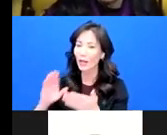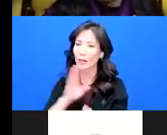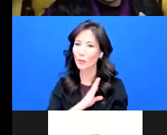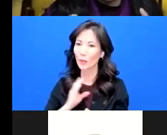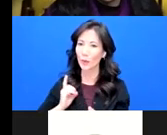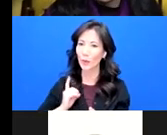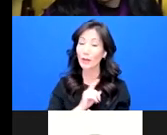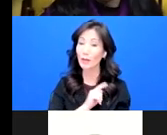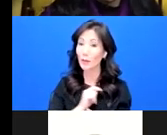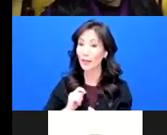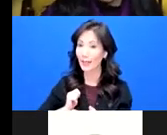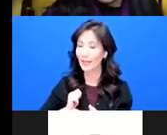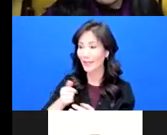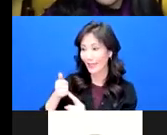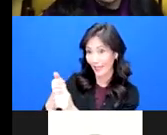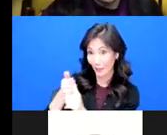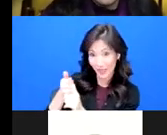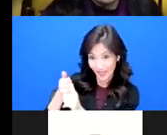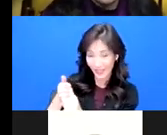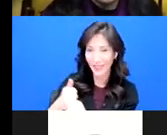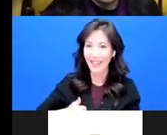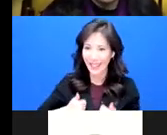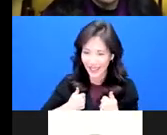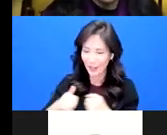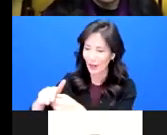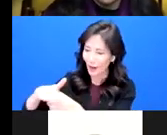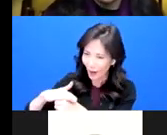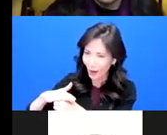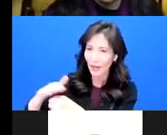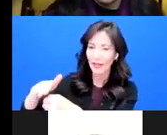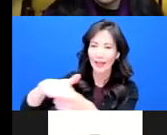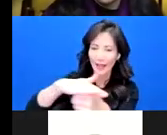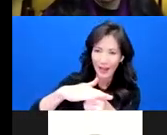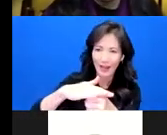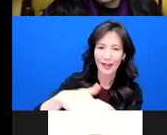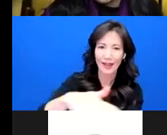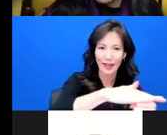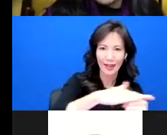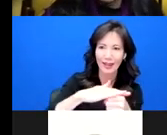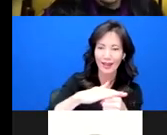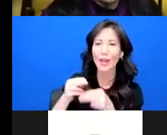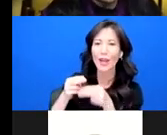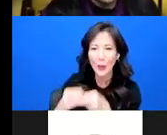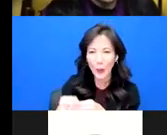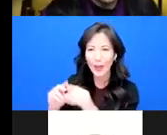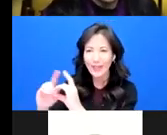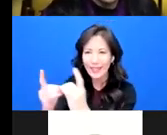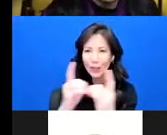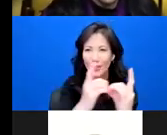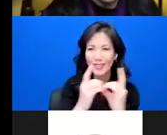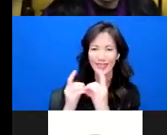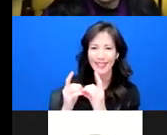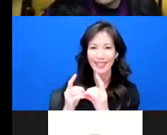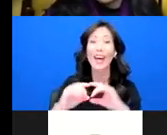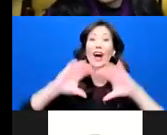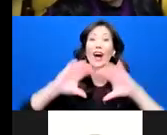about additional kind of hotspots or areas of your district that you really relate to. And on this point, it's good to note